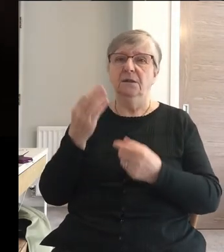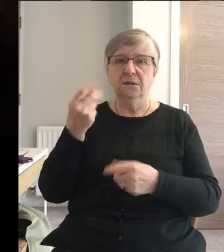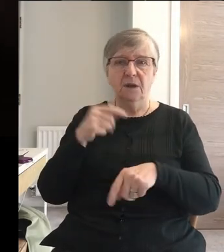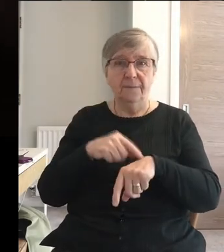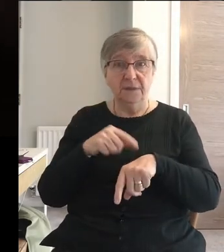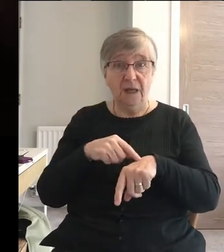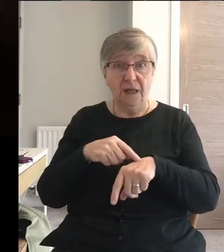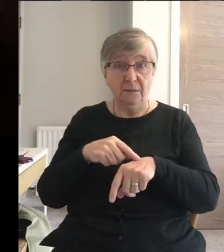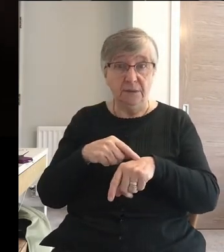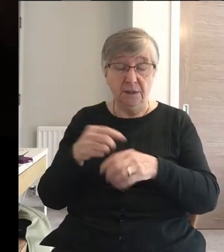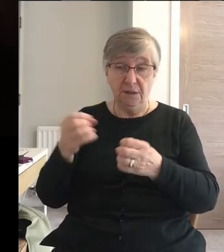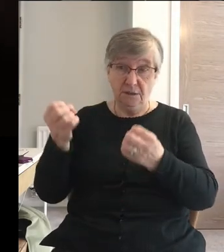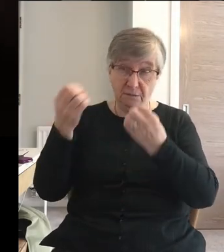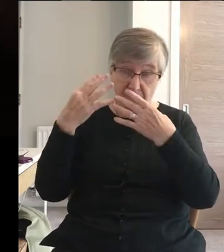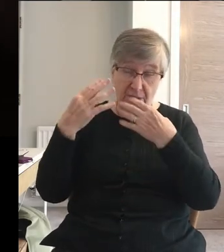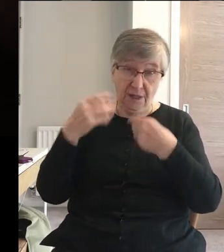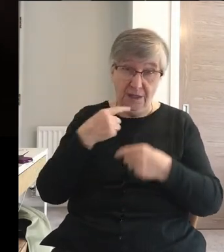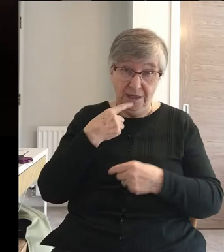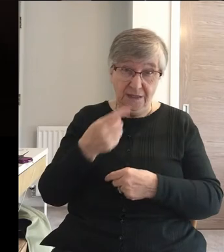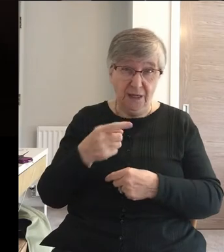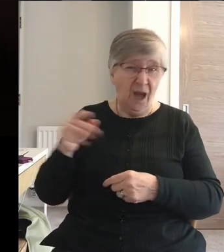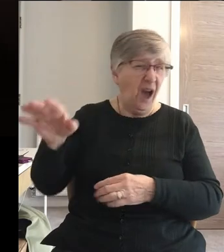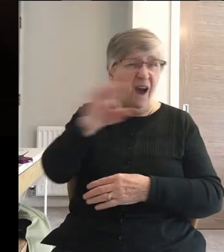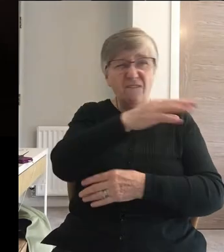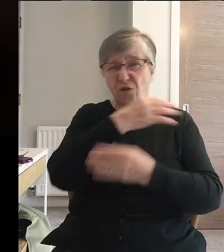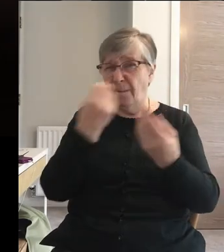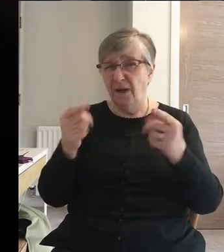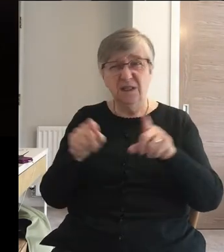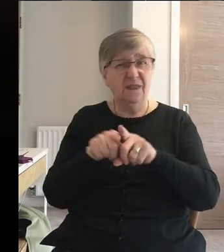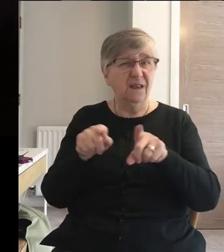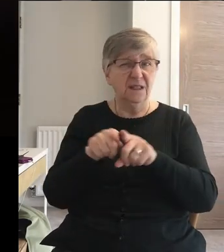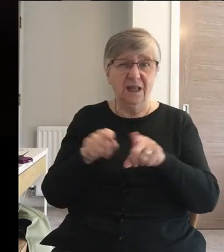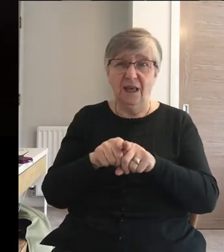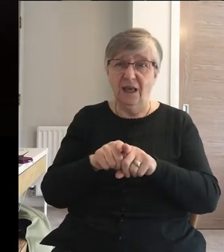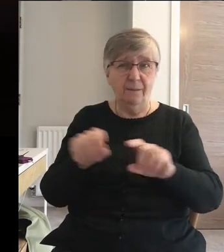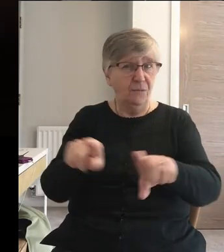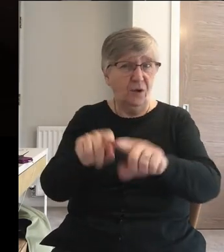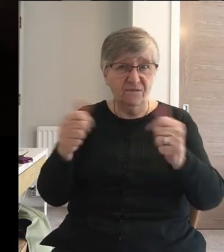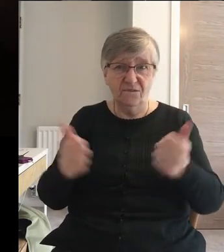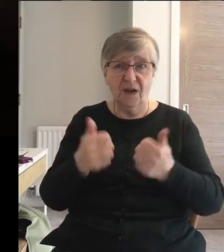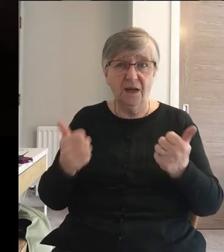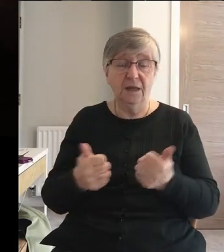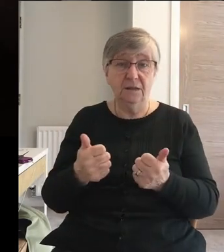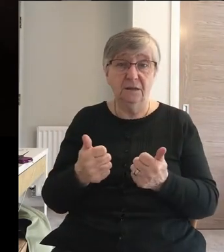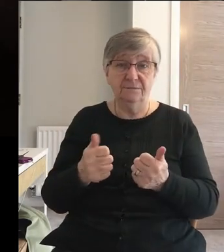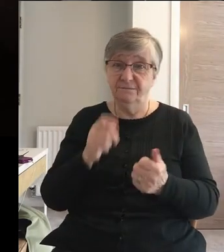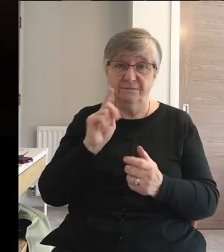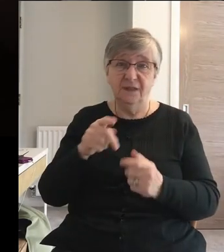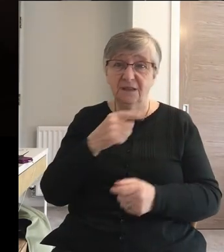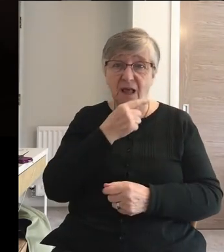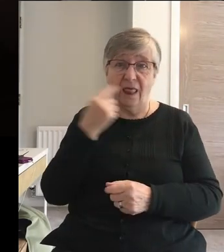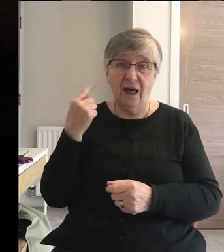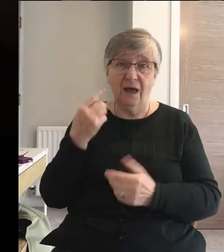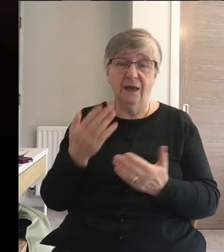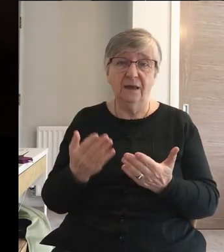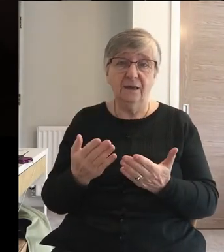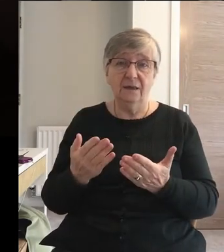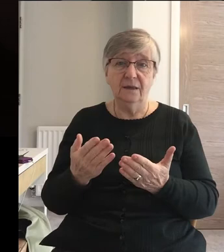sometimes also it's screaming out at us, suggesting everybody's like this, everybody sees it this way. And it's a lie.